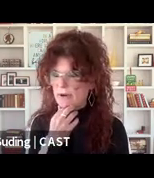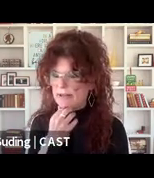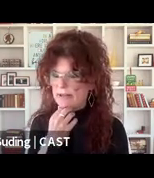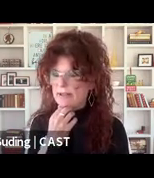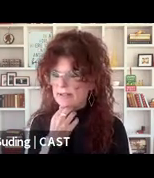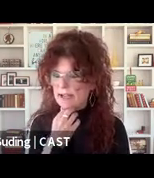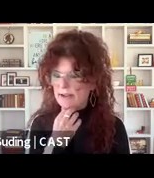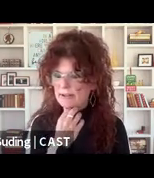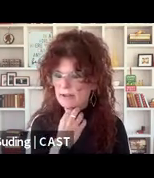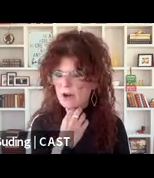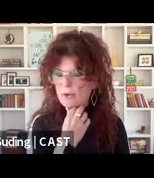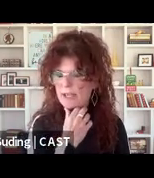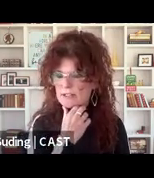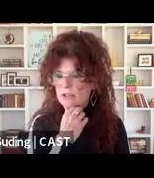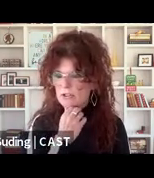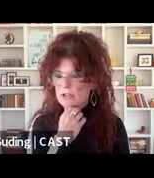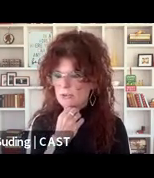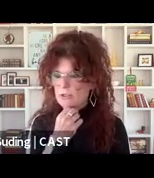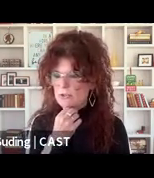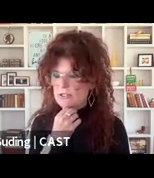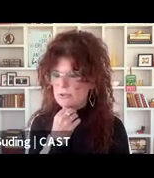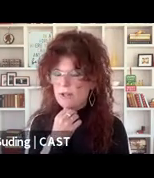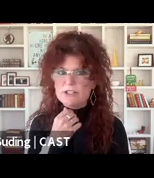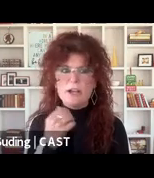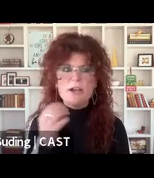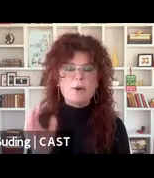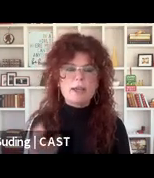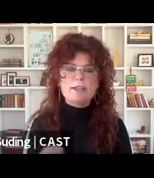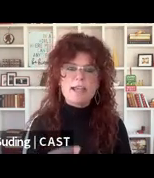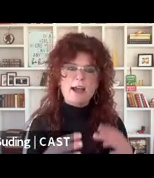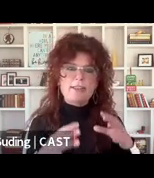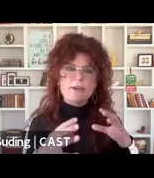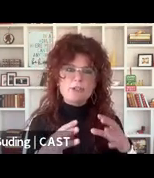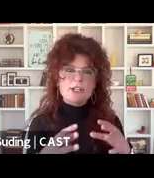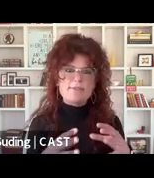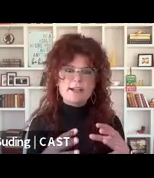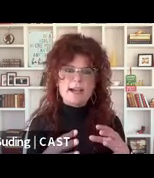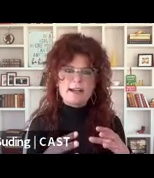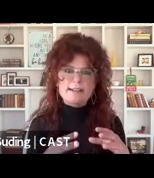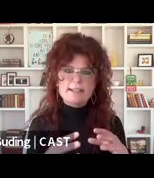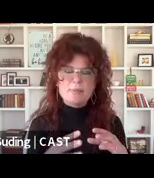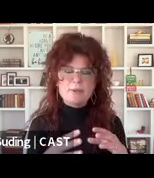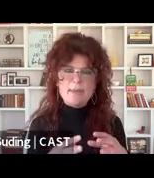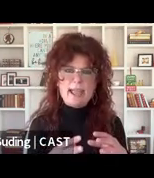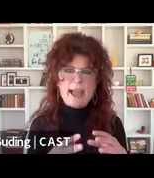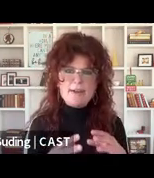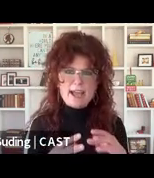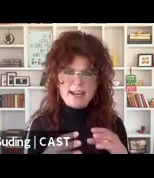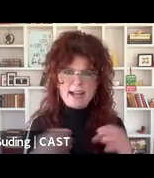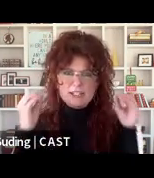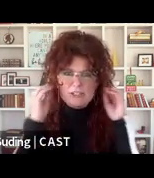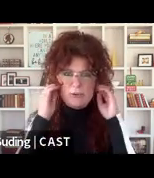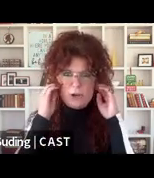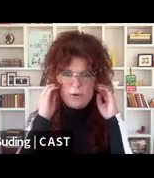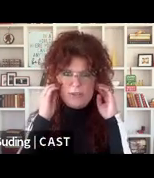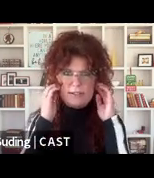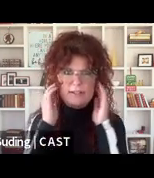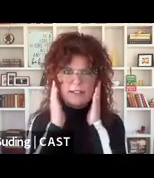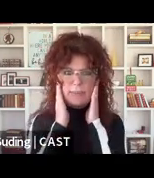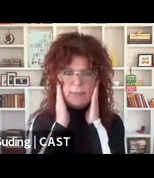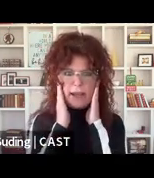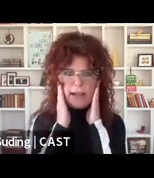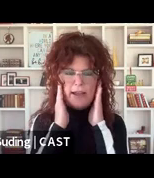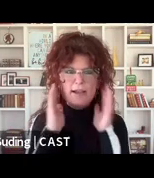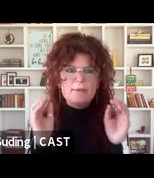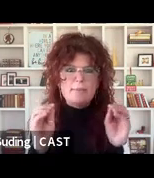Kim, that would be great. Yeah. Oh, okay, so your school uses Schoology. Okay, yeah, I think we should have that guidance. Again, we may have that. I just don't know at